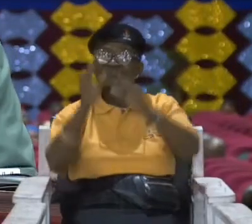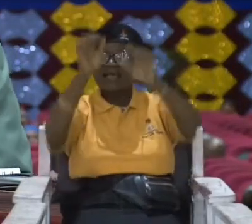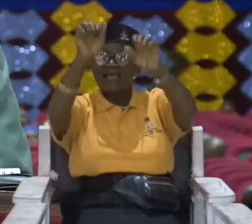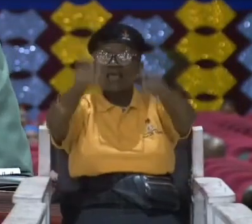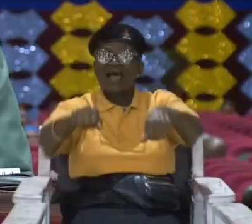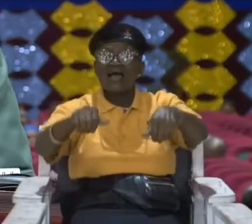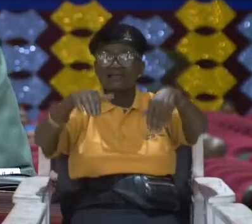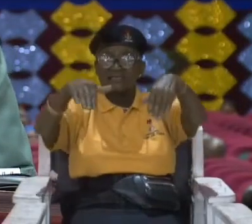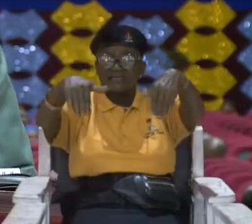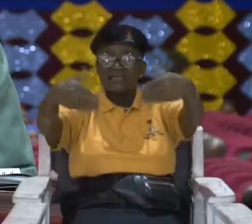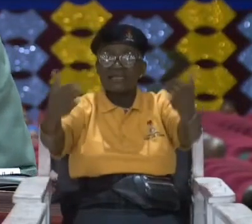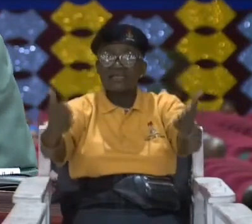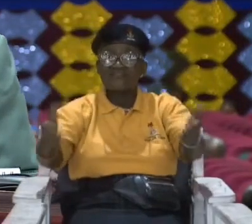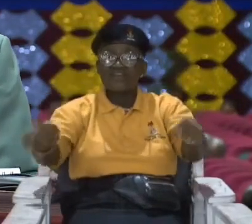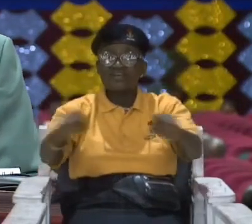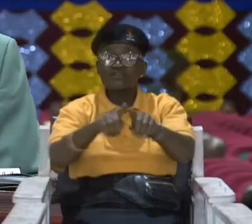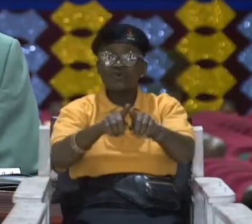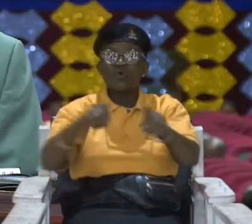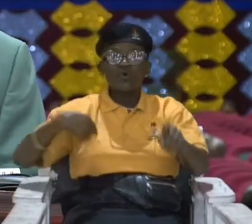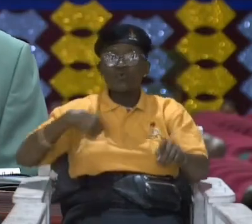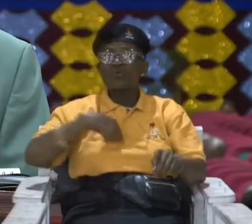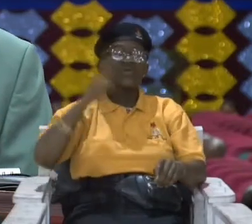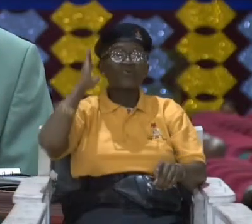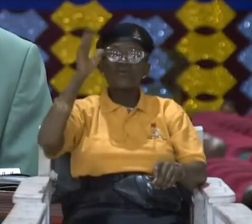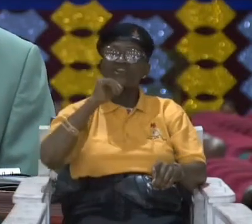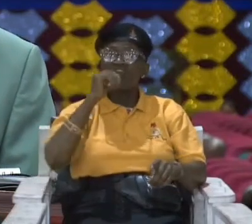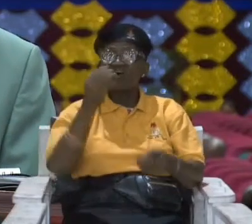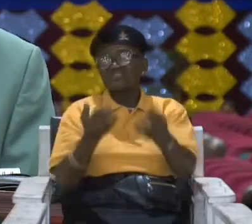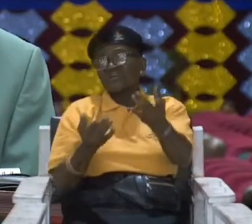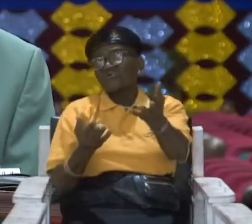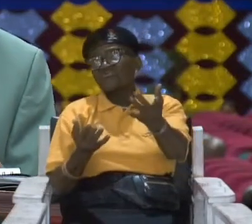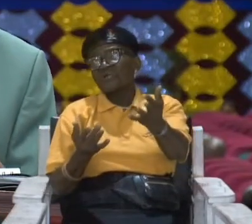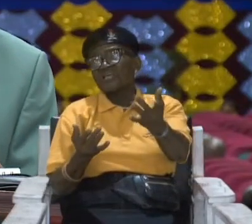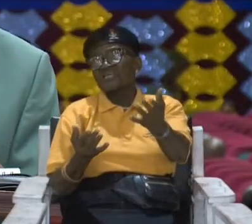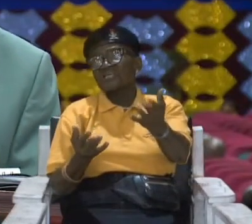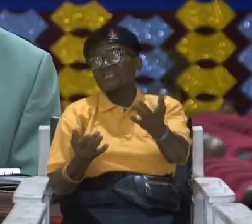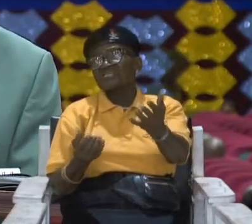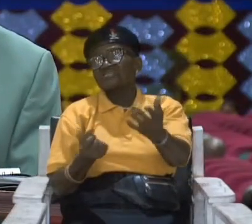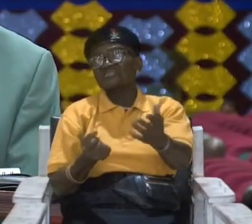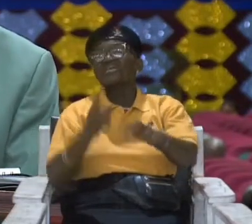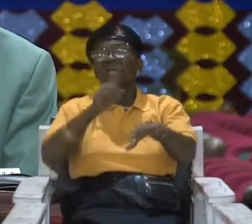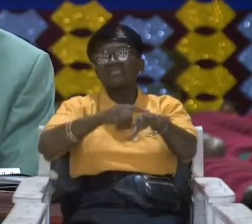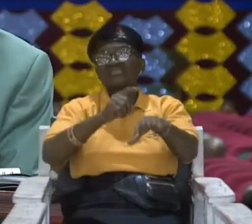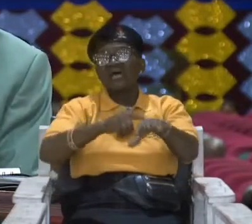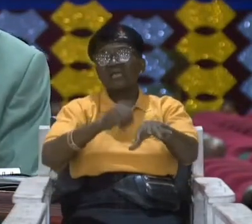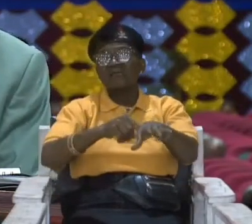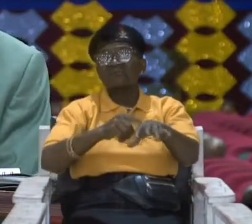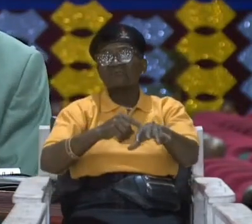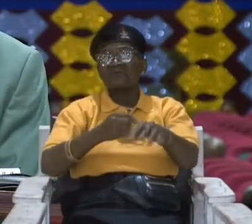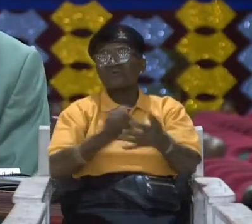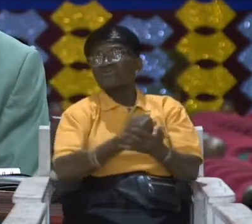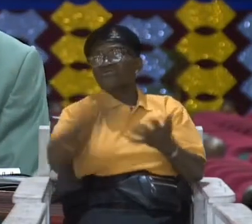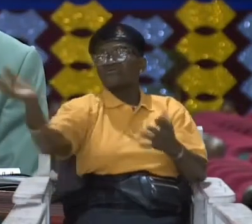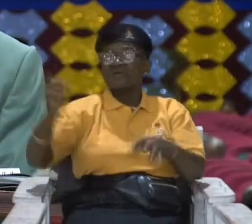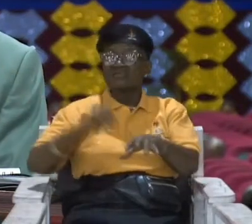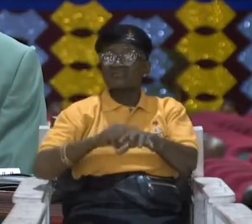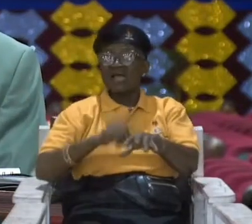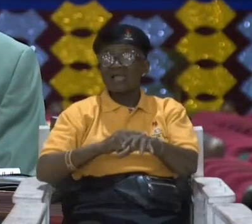So we're not going to waste time. We want to move forward to the breaking of